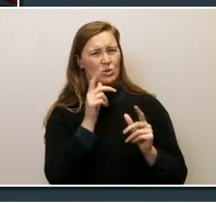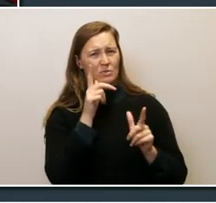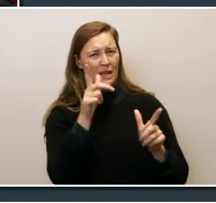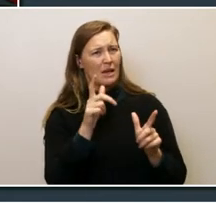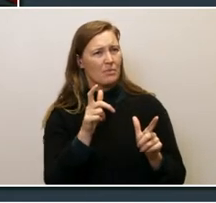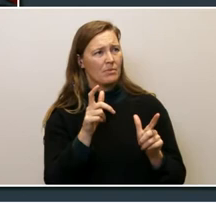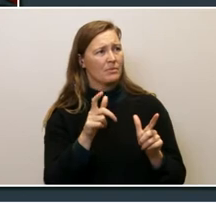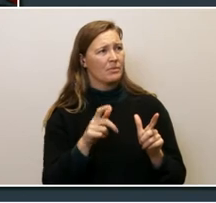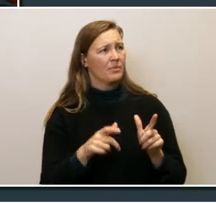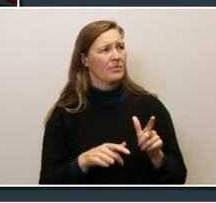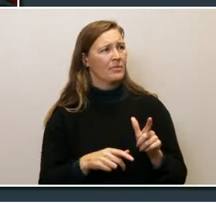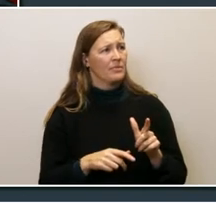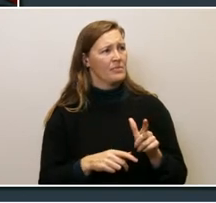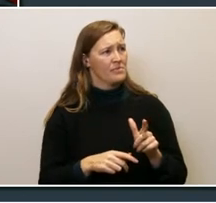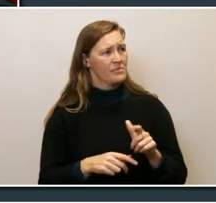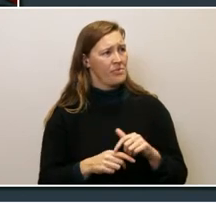up. I'm not...